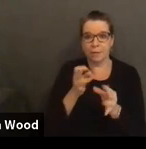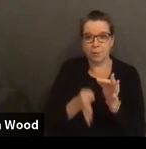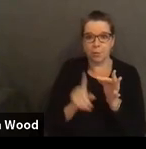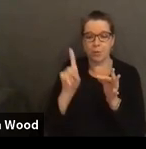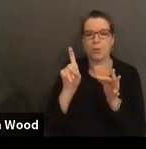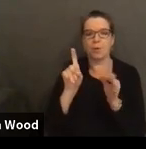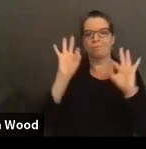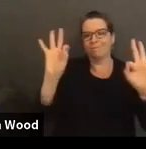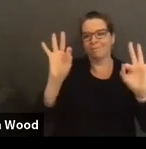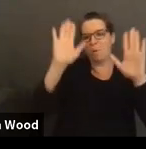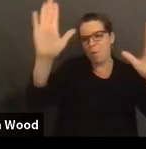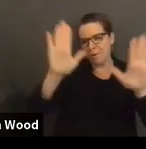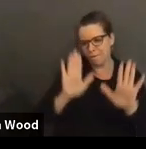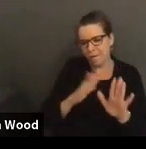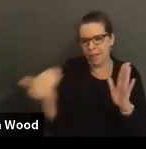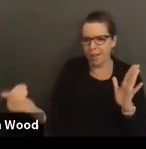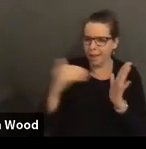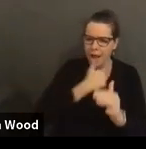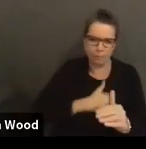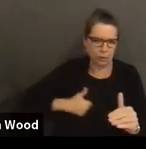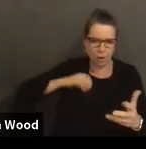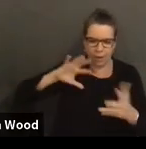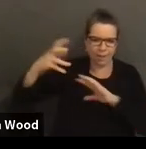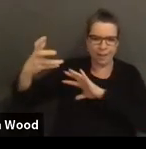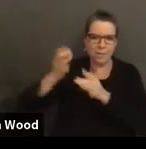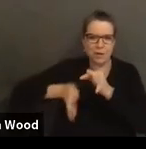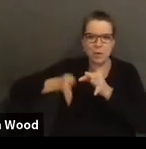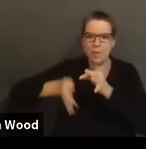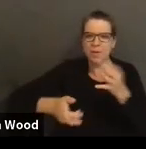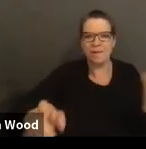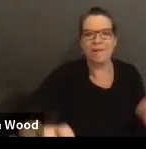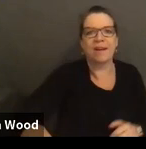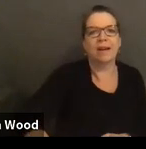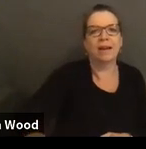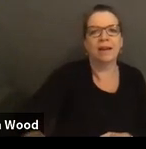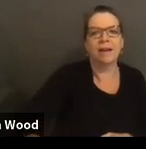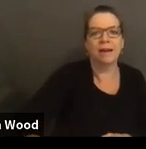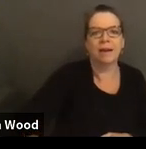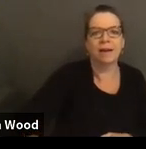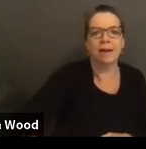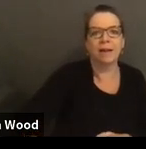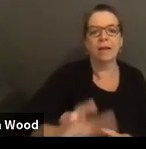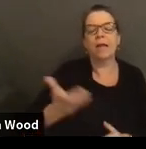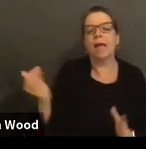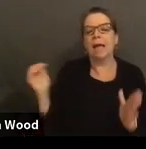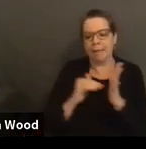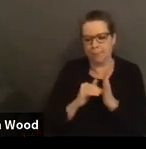Okay, wonderful. Again, our apologies. We're trying to make sure that we have the right supports in